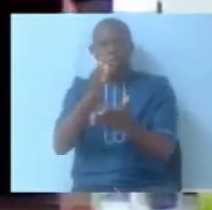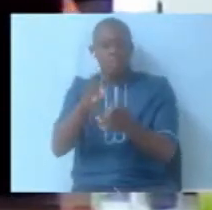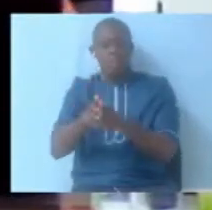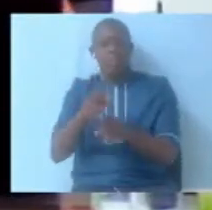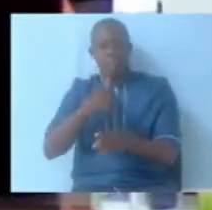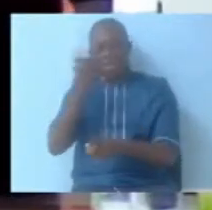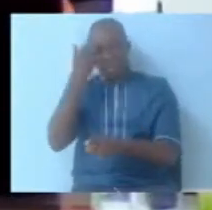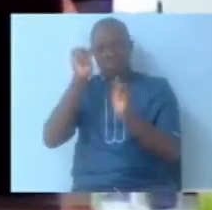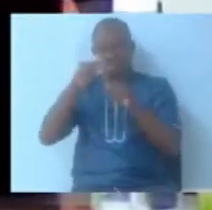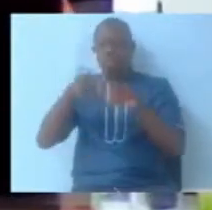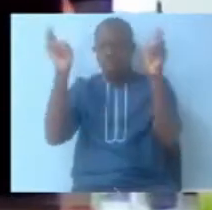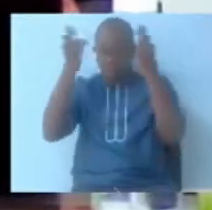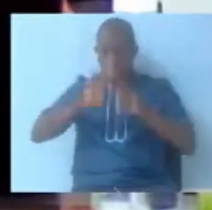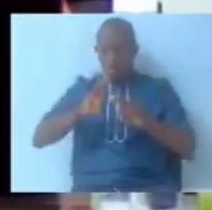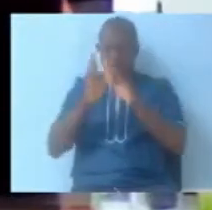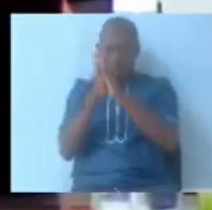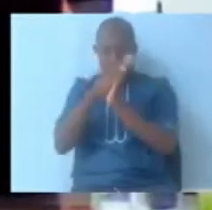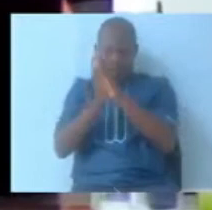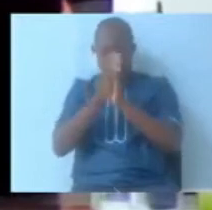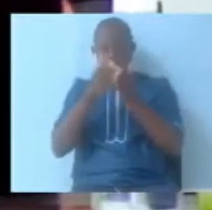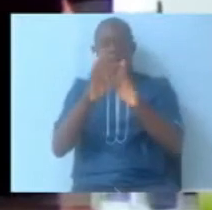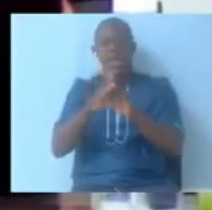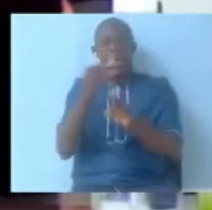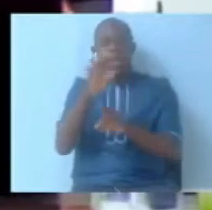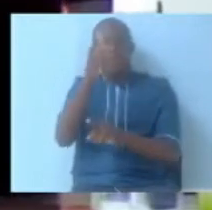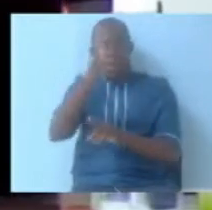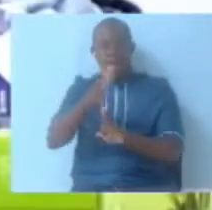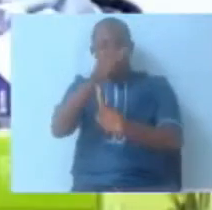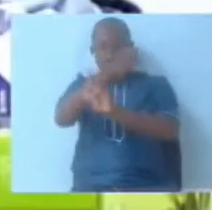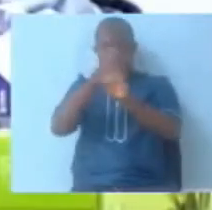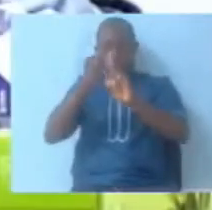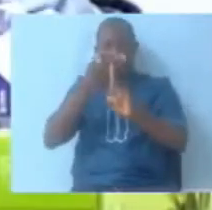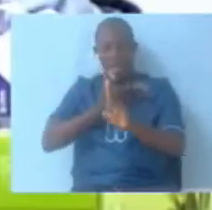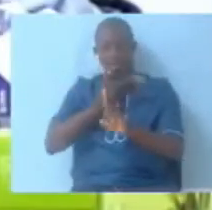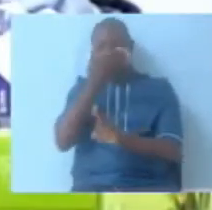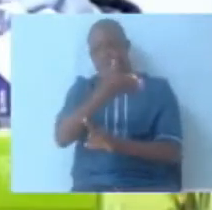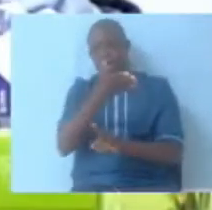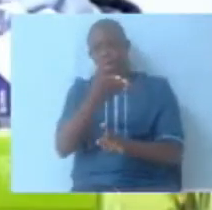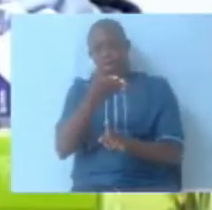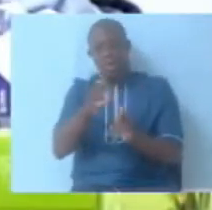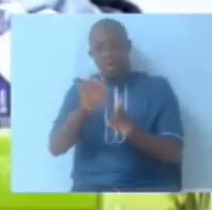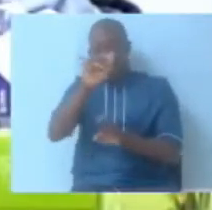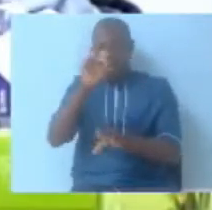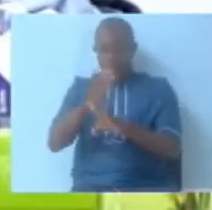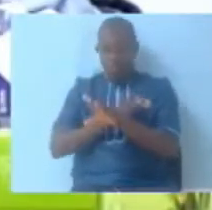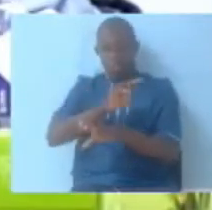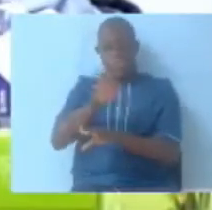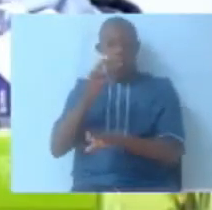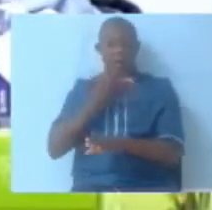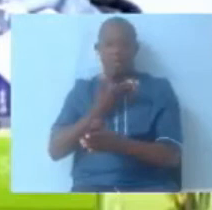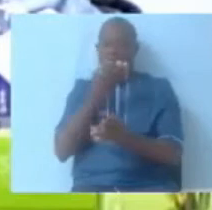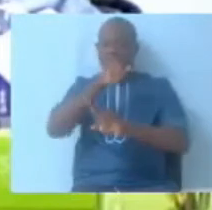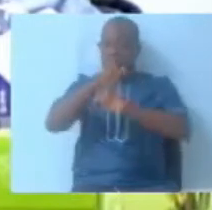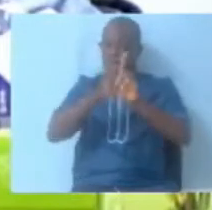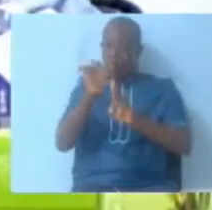provided obviously that the right circumstances were available, which they were not. You are perfectly right. Amunda council kama nyinin kaja